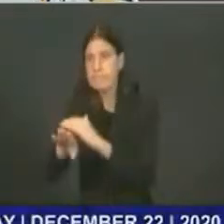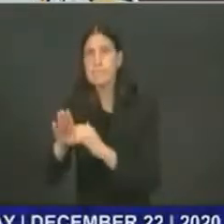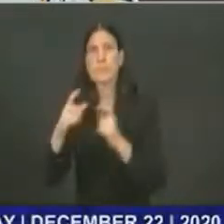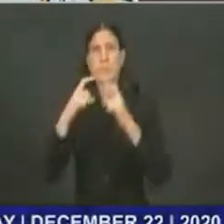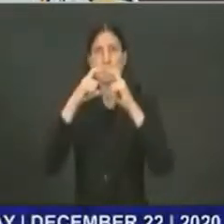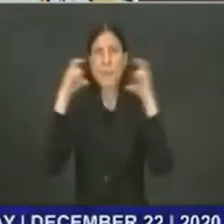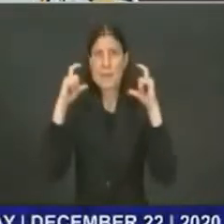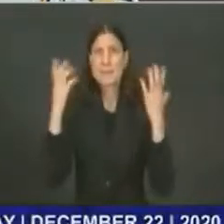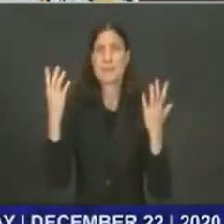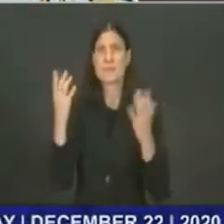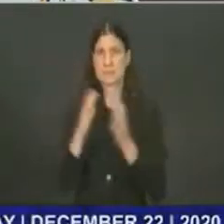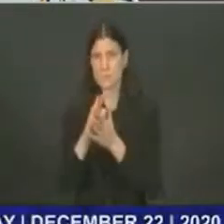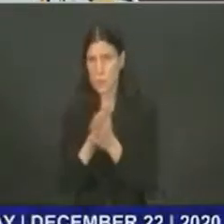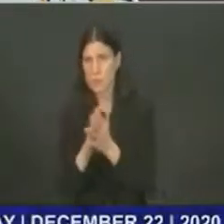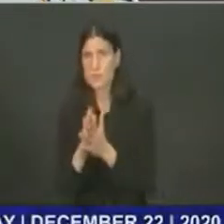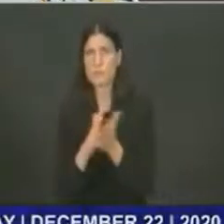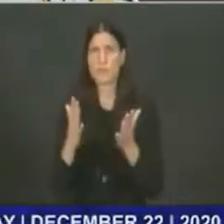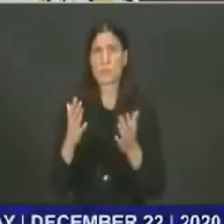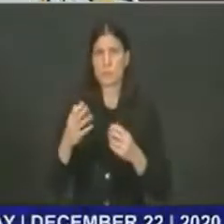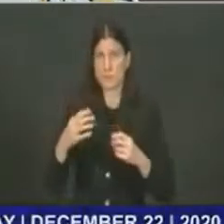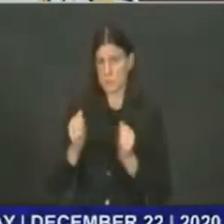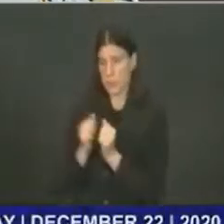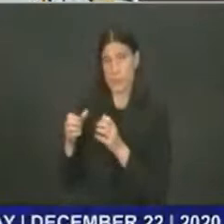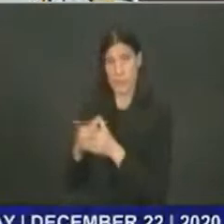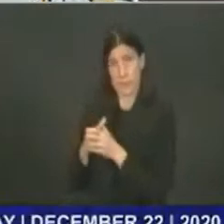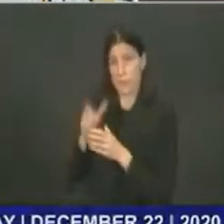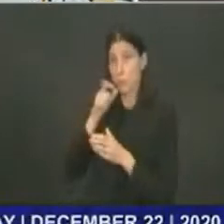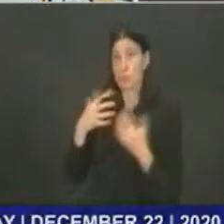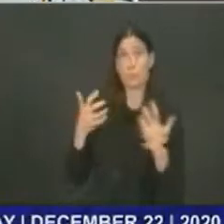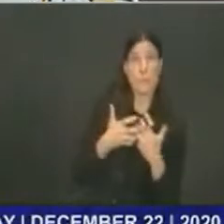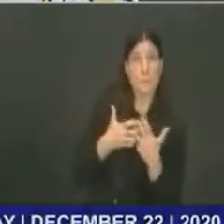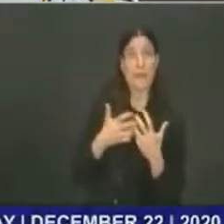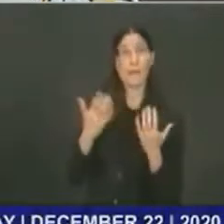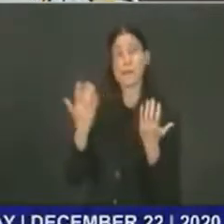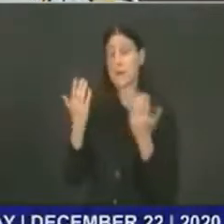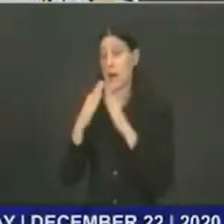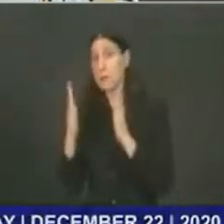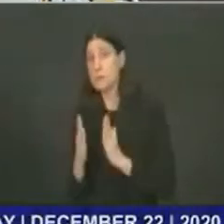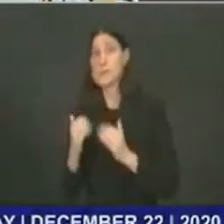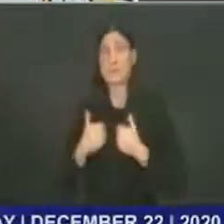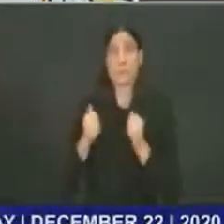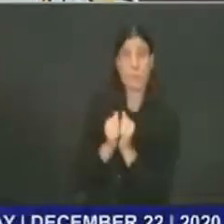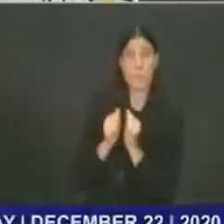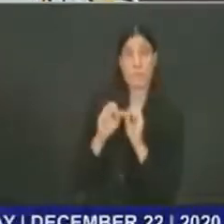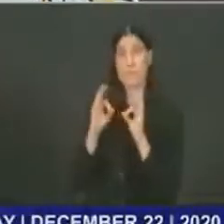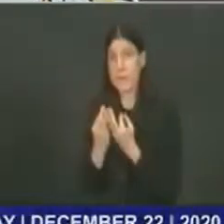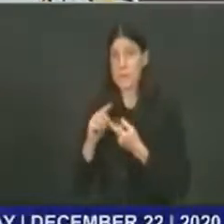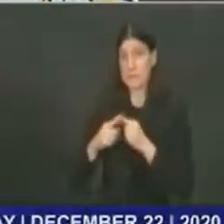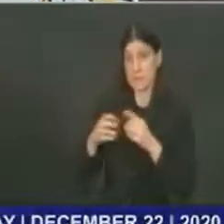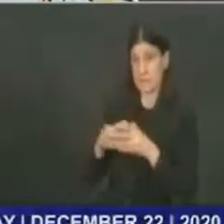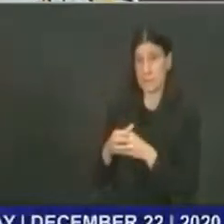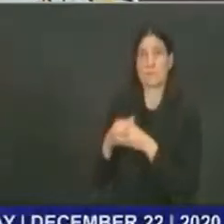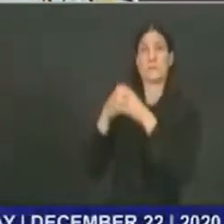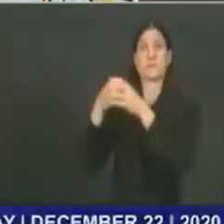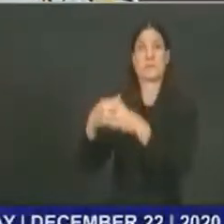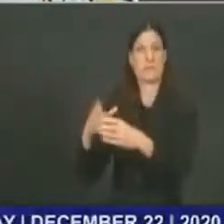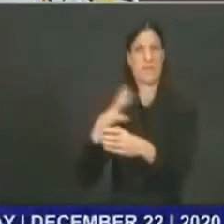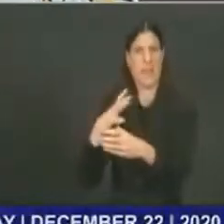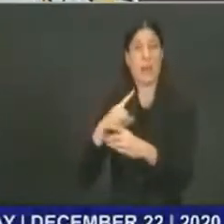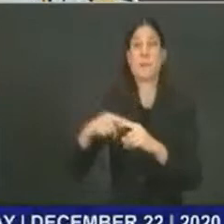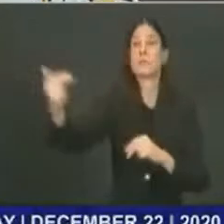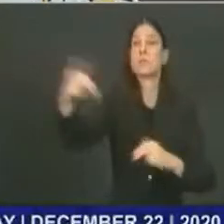with the people you live with. If you want to go shopping, wear your mask, get tested at one of our pop-up